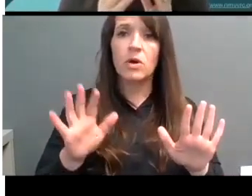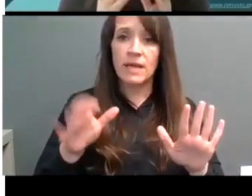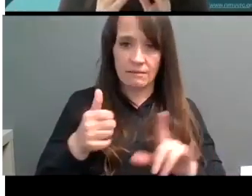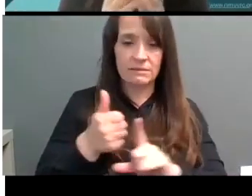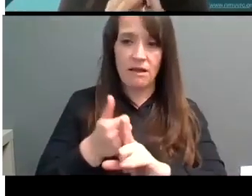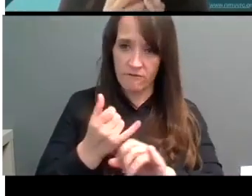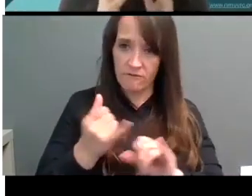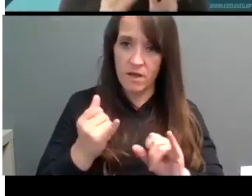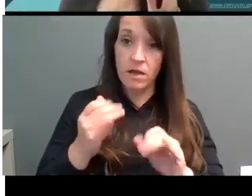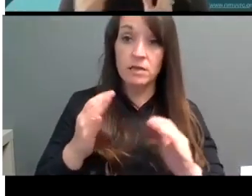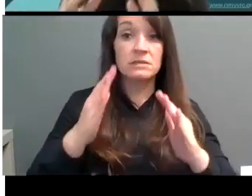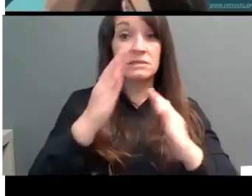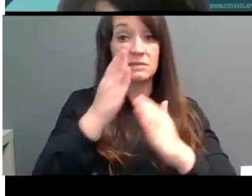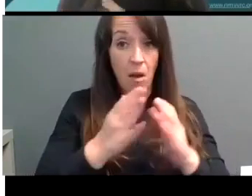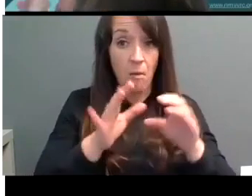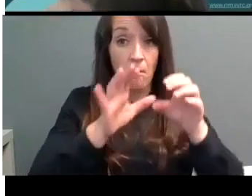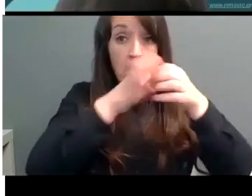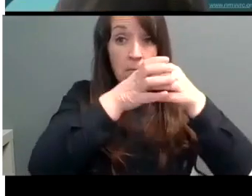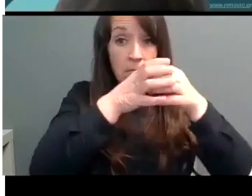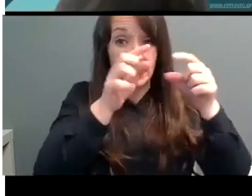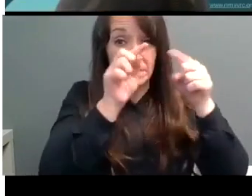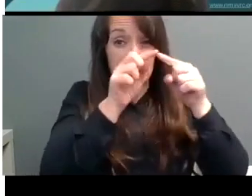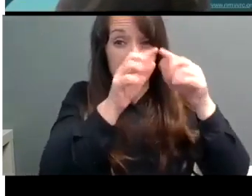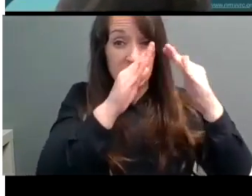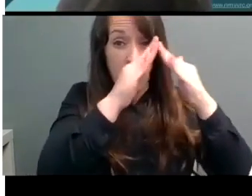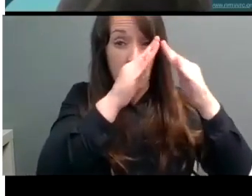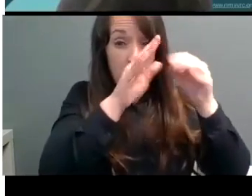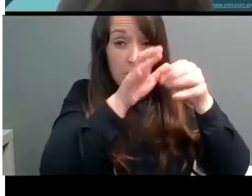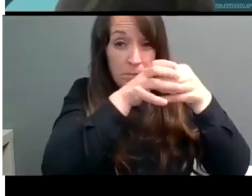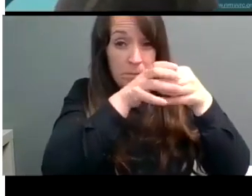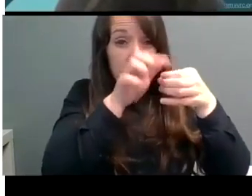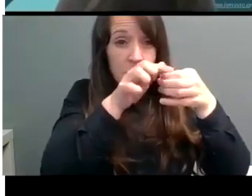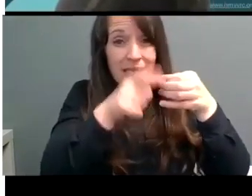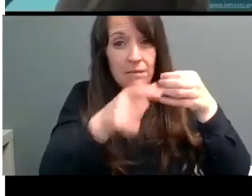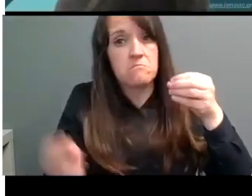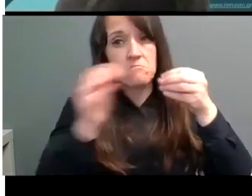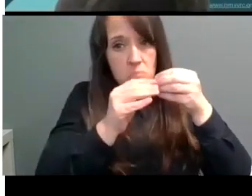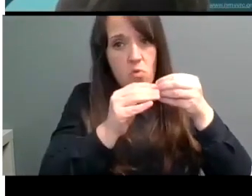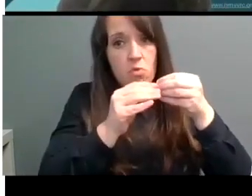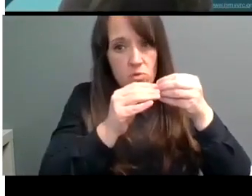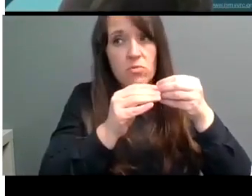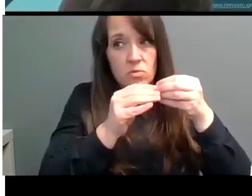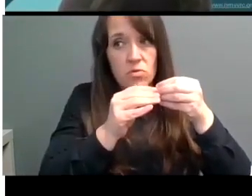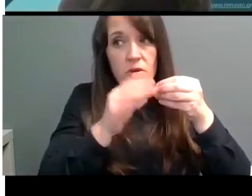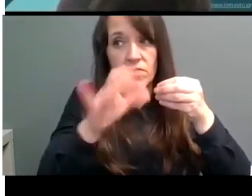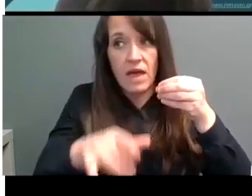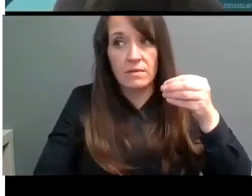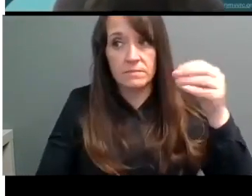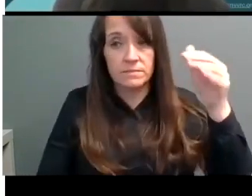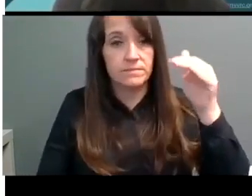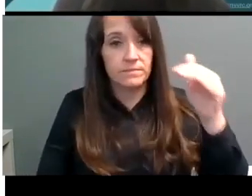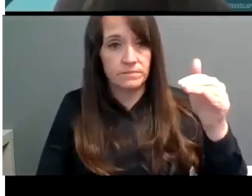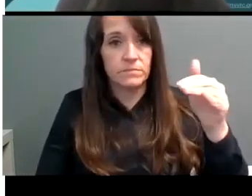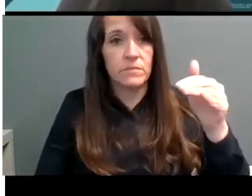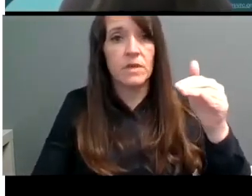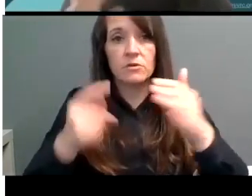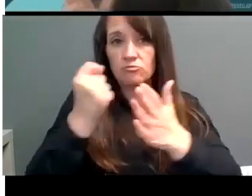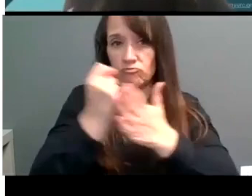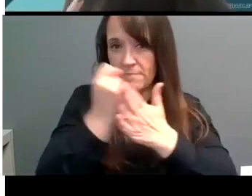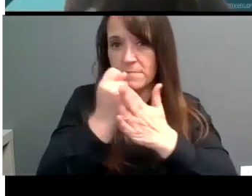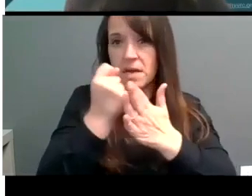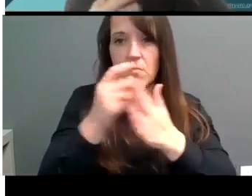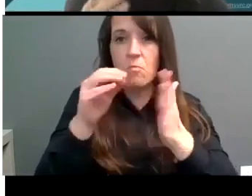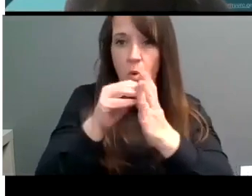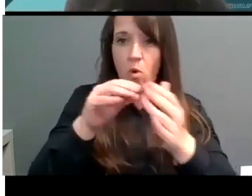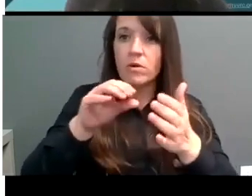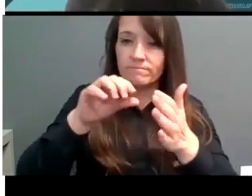treatments, there are many for multiple different age groups, and I'll talk about the different ones. So for children and adolescents, these are